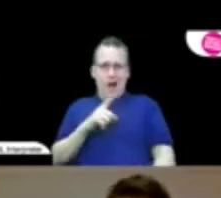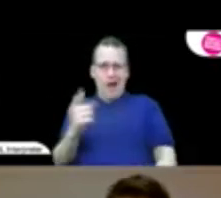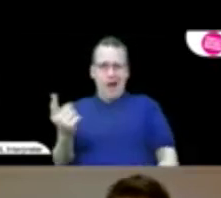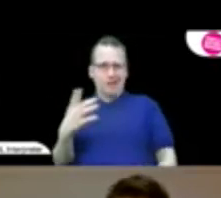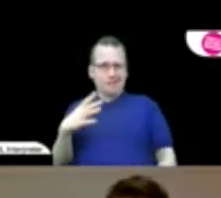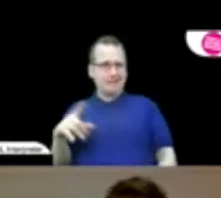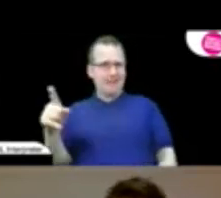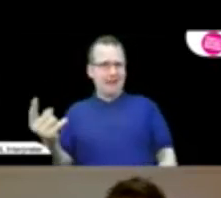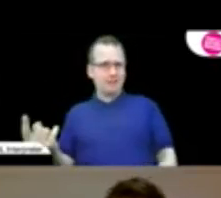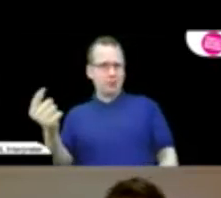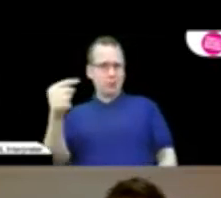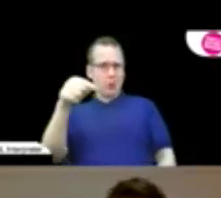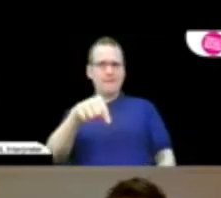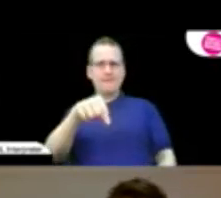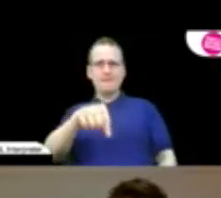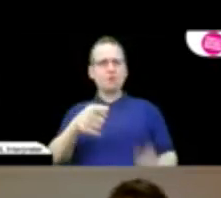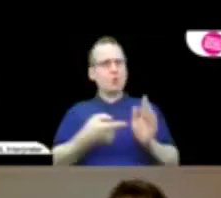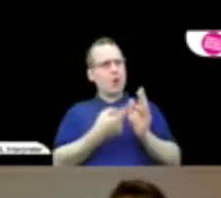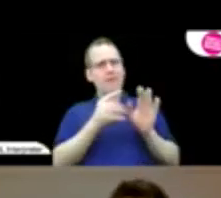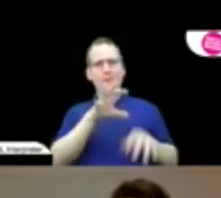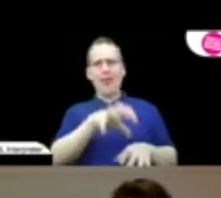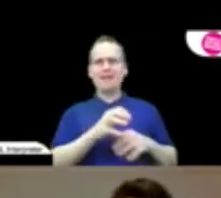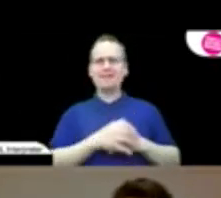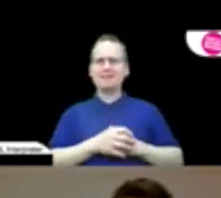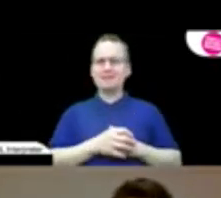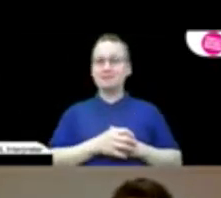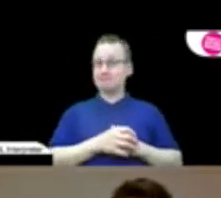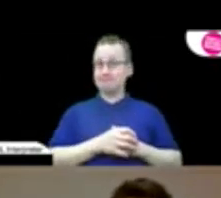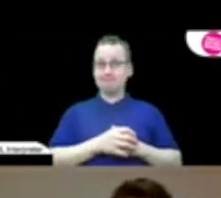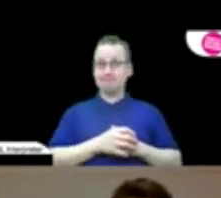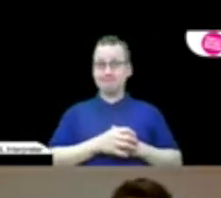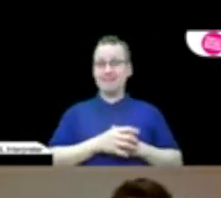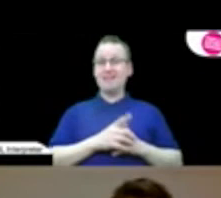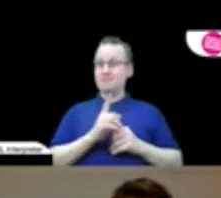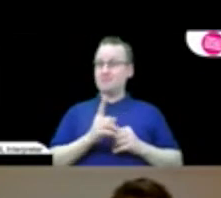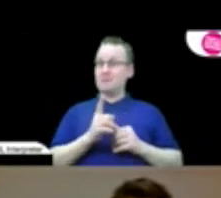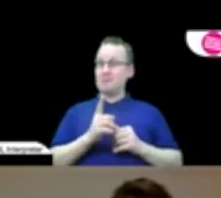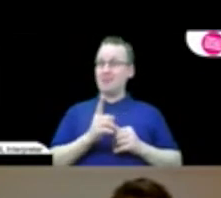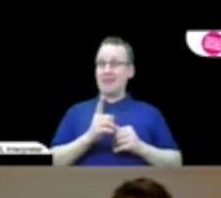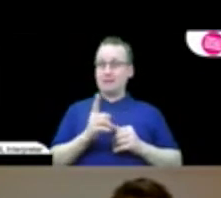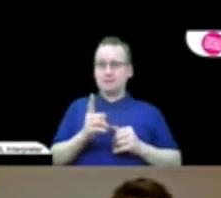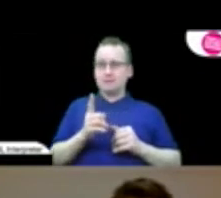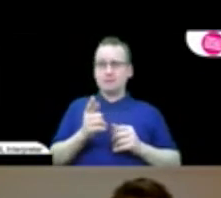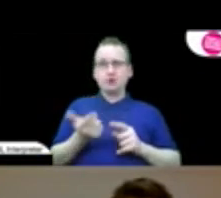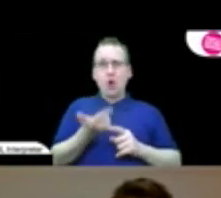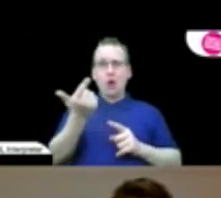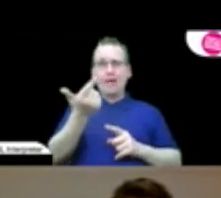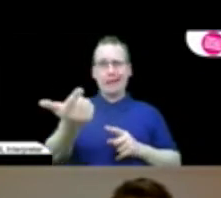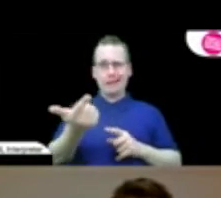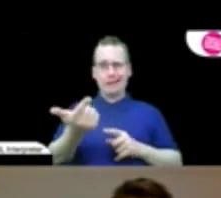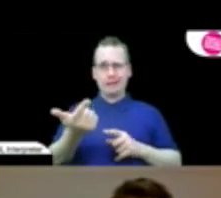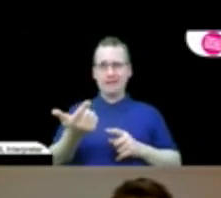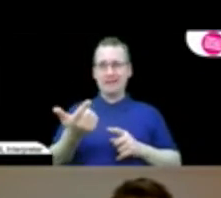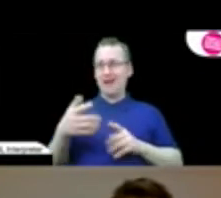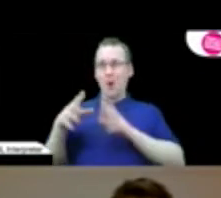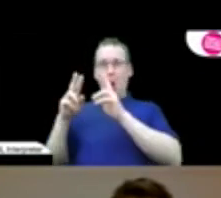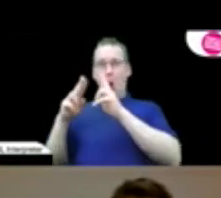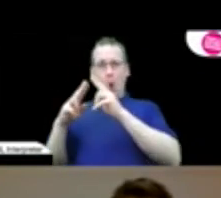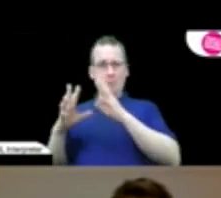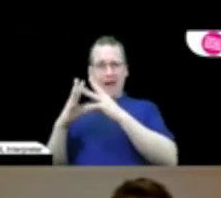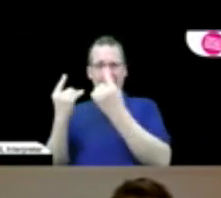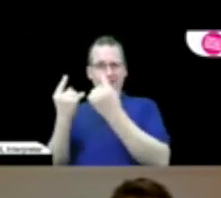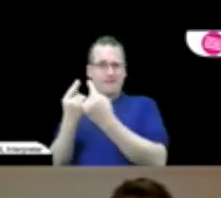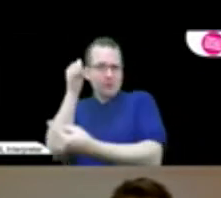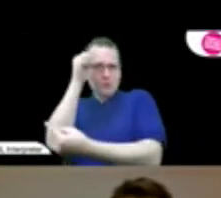to leave everyone that you love? And start a journey that you don't know where you are heading, where you don't even know